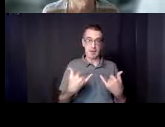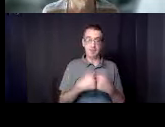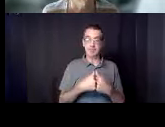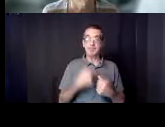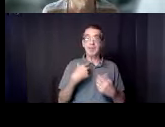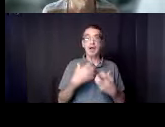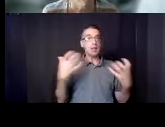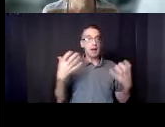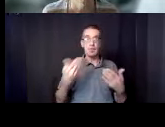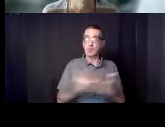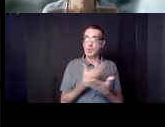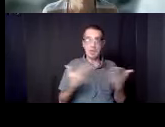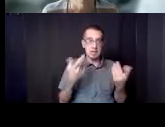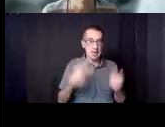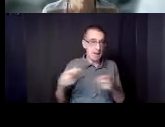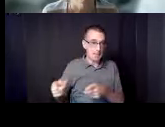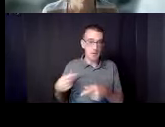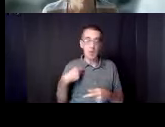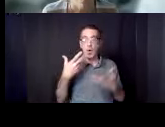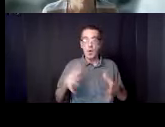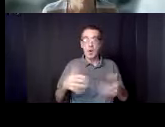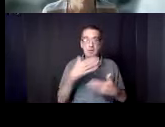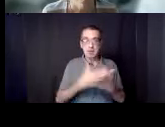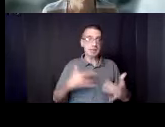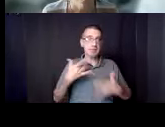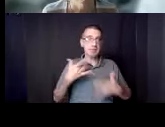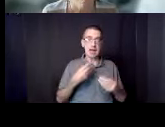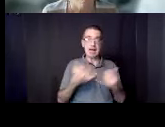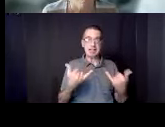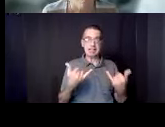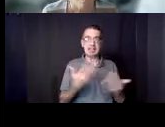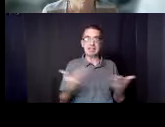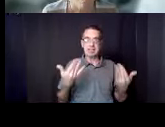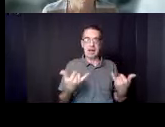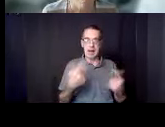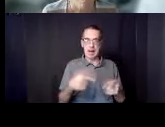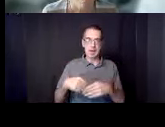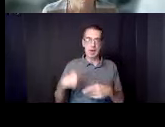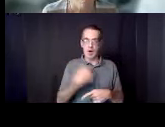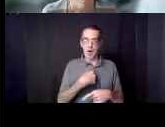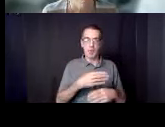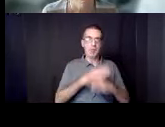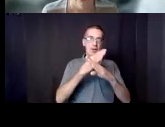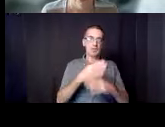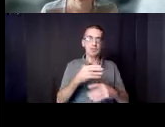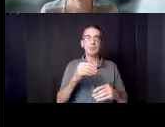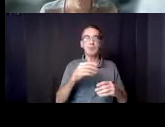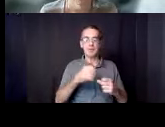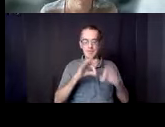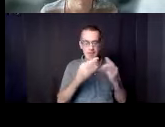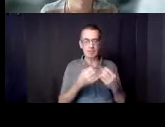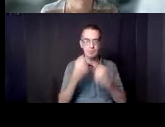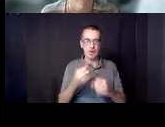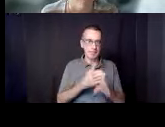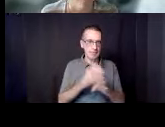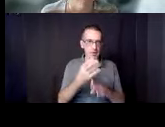There's a lot of new things happening, and we already have some exciting and existing things happening in our child abuse prevention and family strengthening field. So